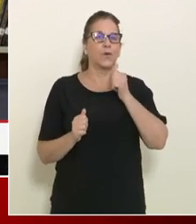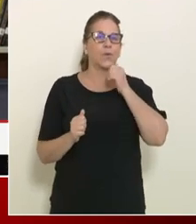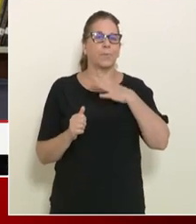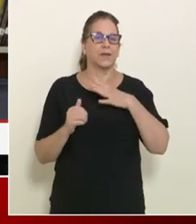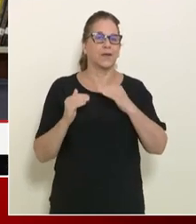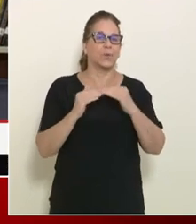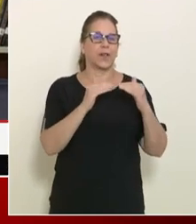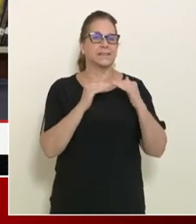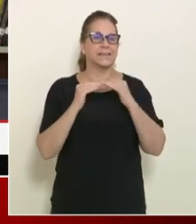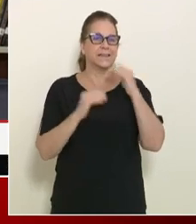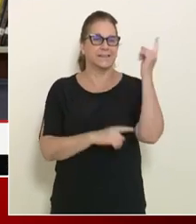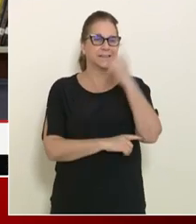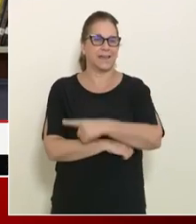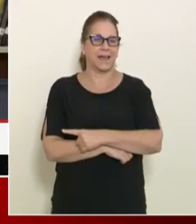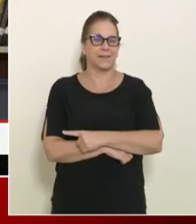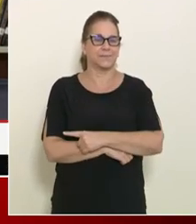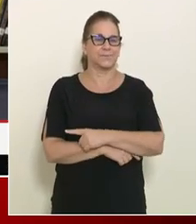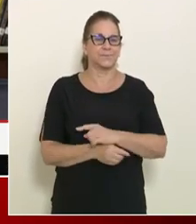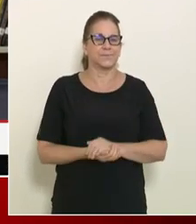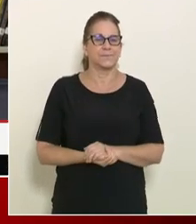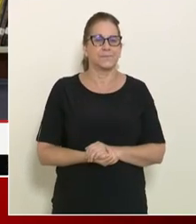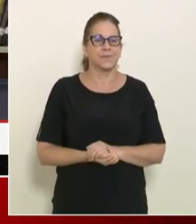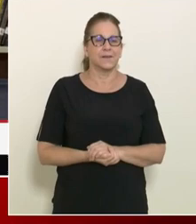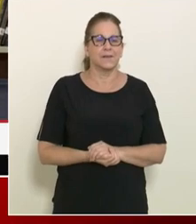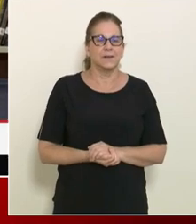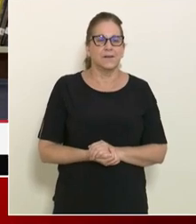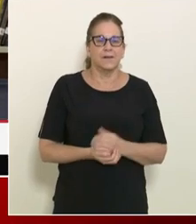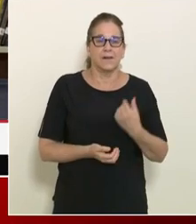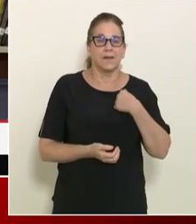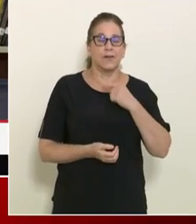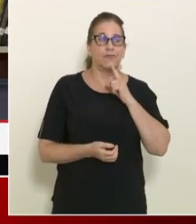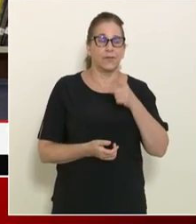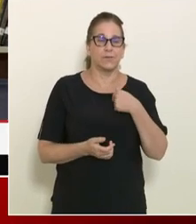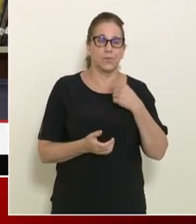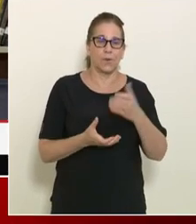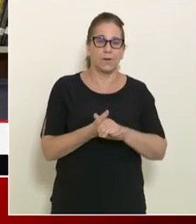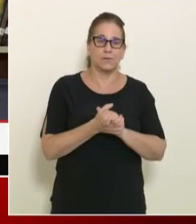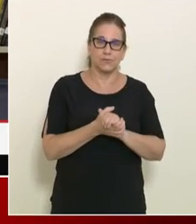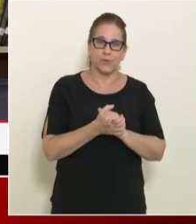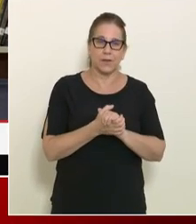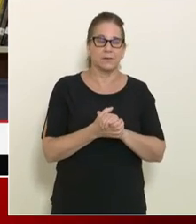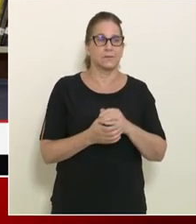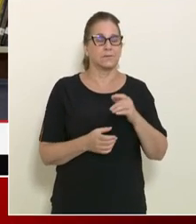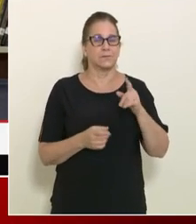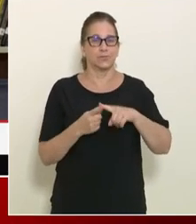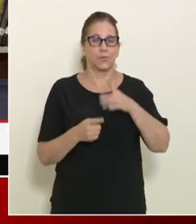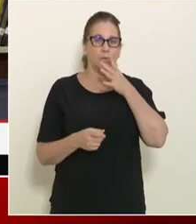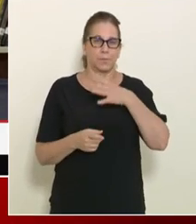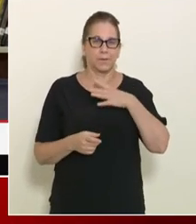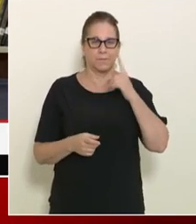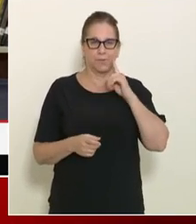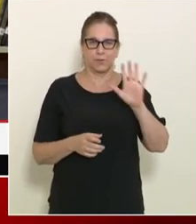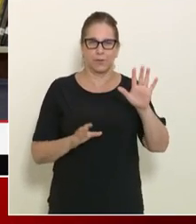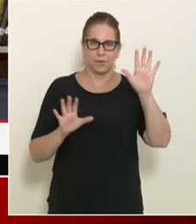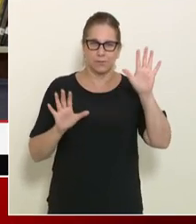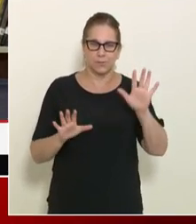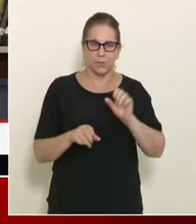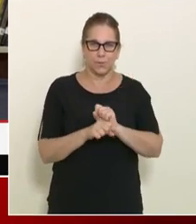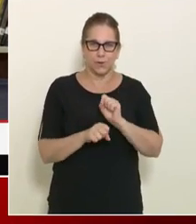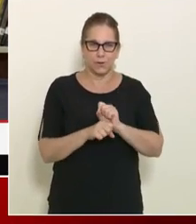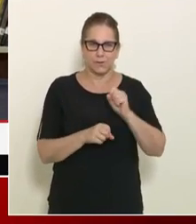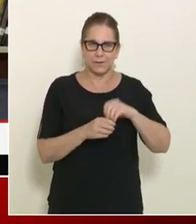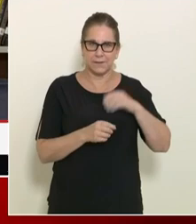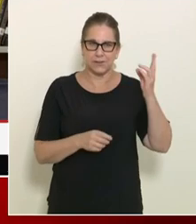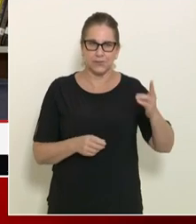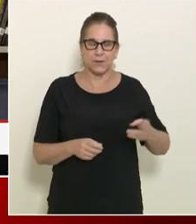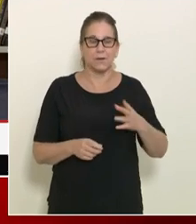an outstanding woman in American history and a woman in African American history known